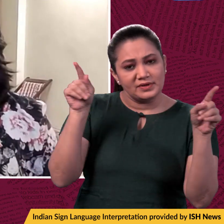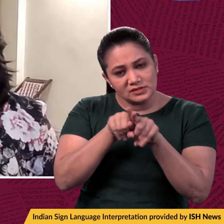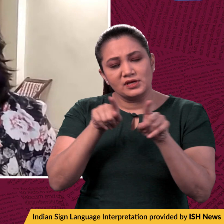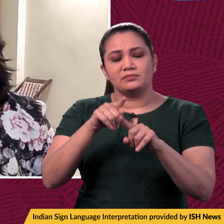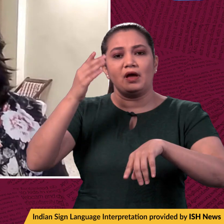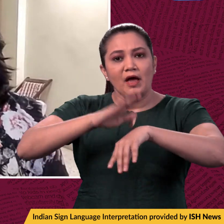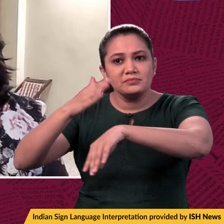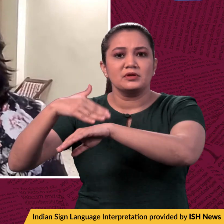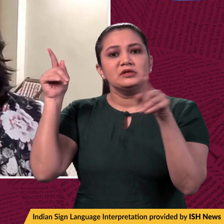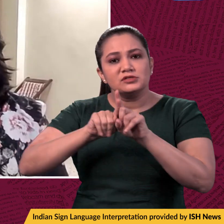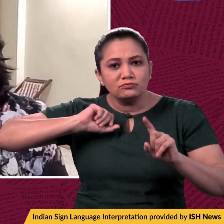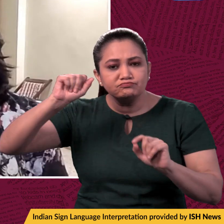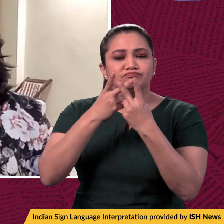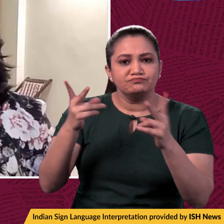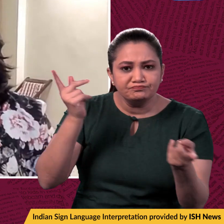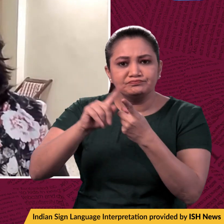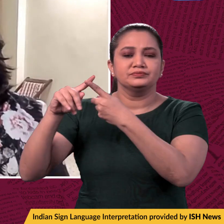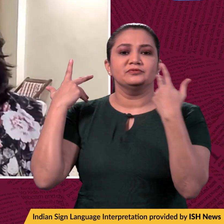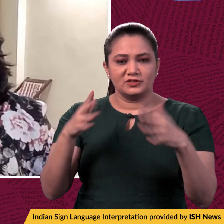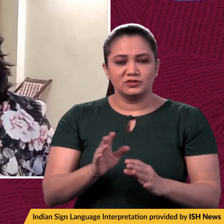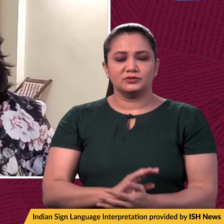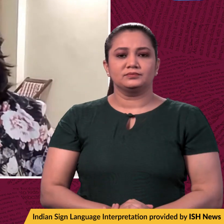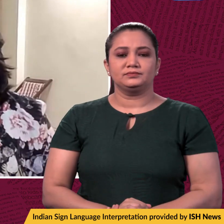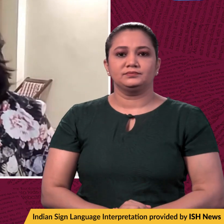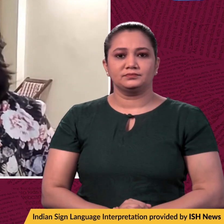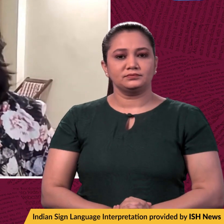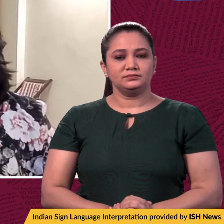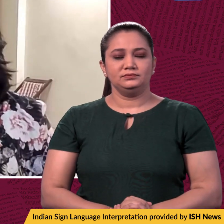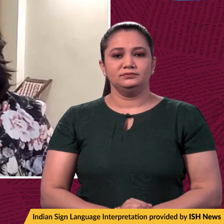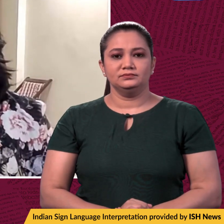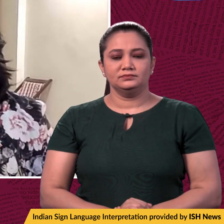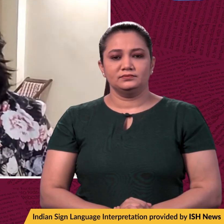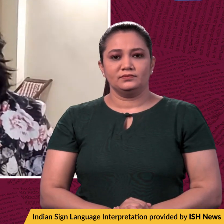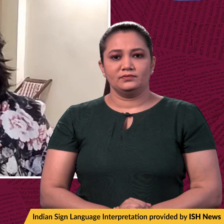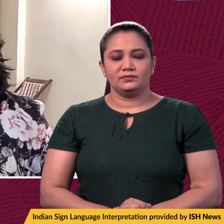Madhya Pradesh have seen similar such incidents take place as well.